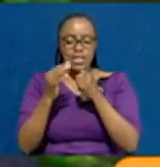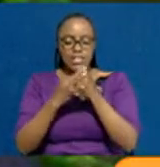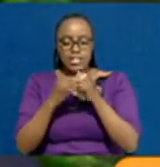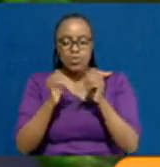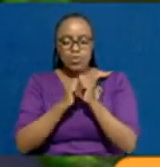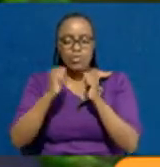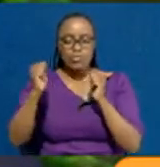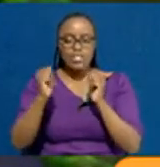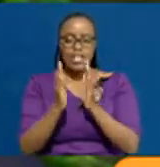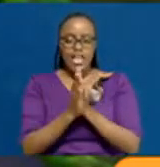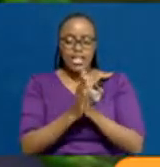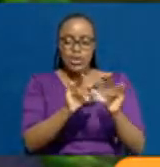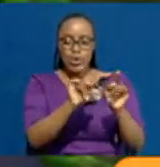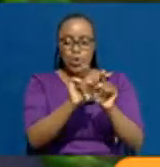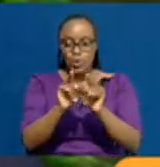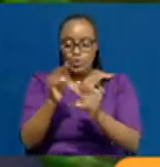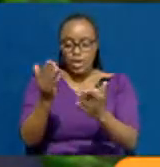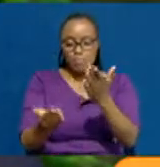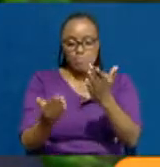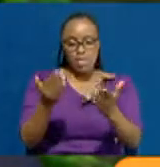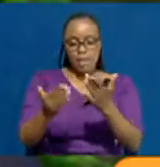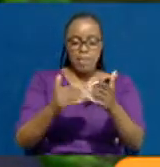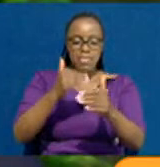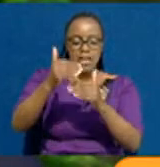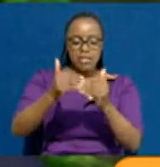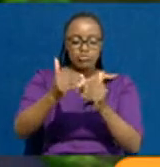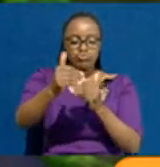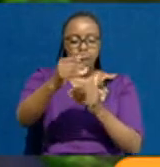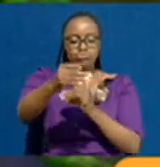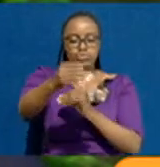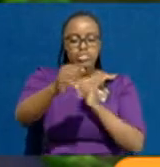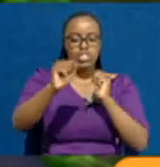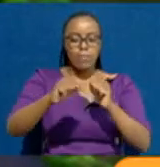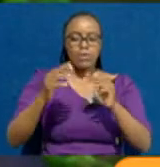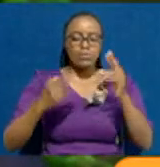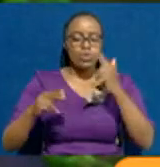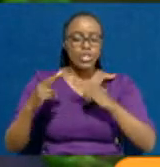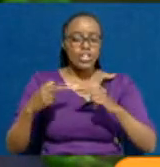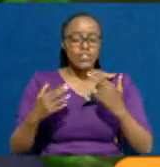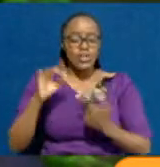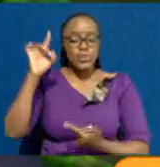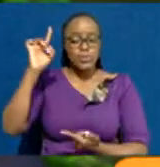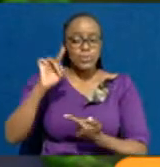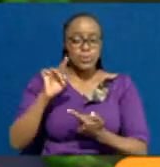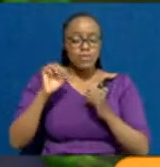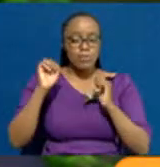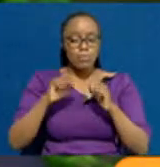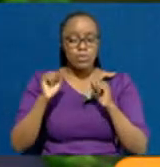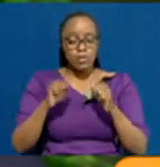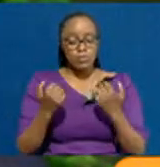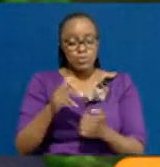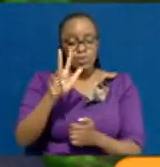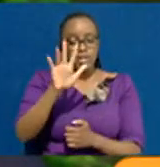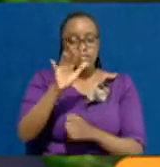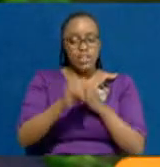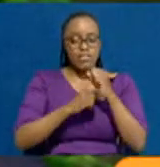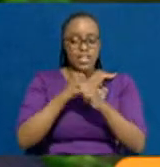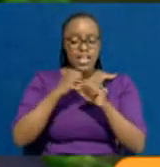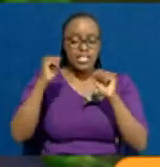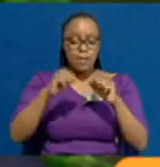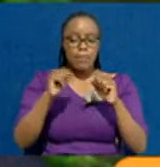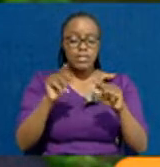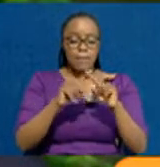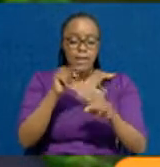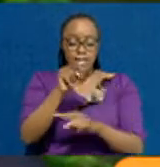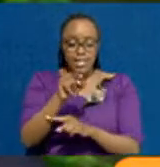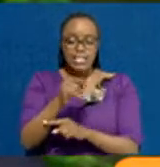and now to 12. Probably in the coming months, we may review even lower down to even 5 years. Okay. These vaccines